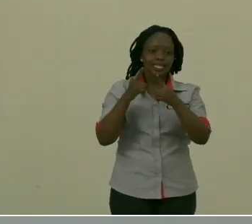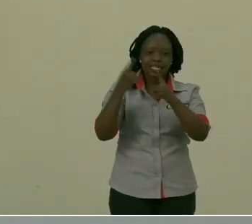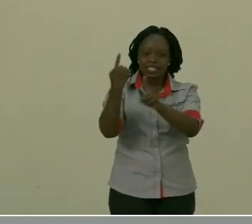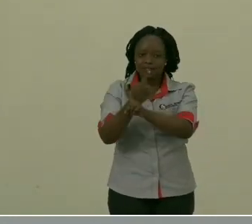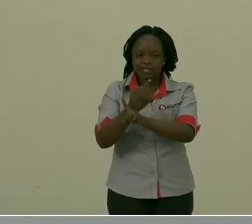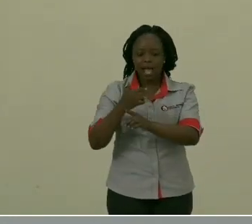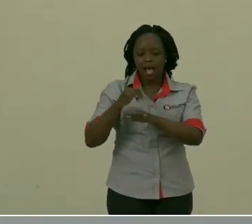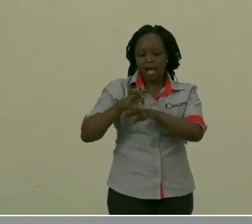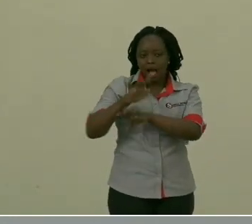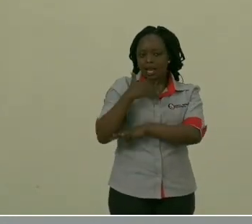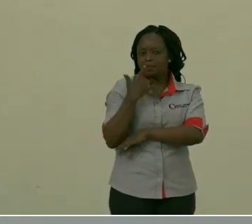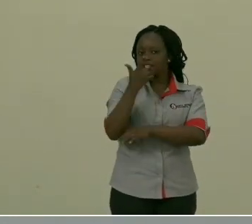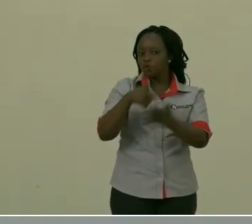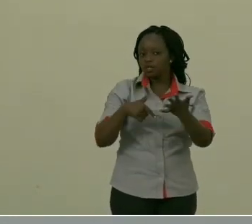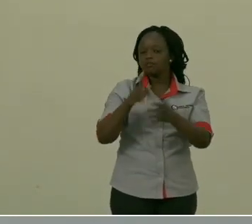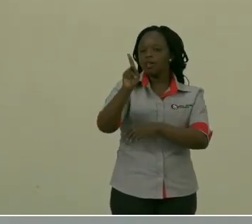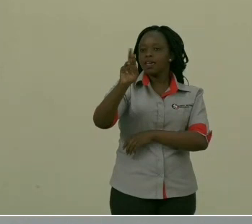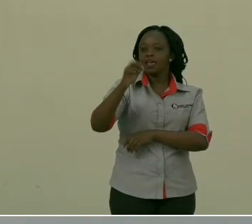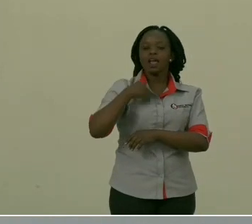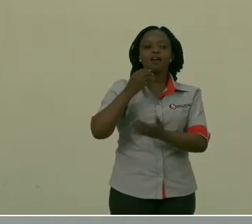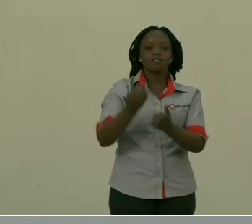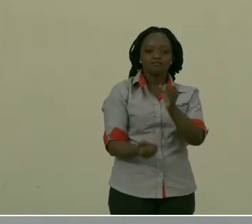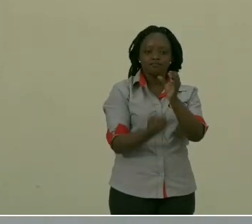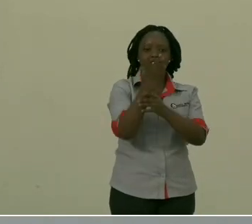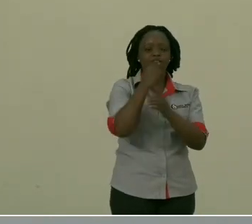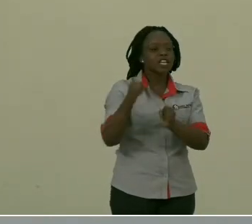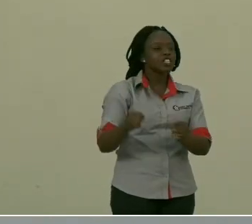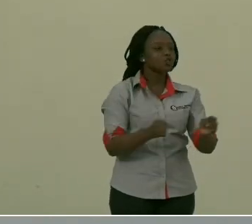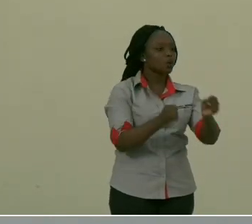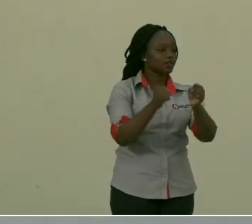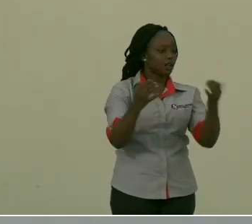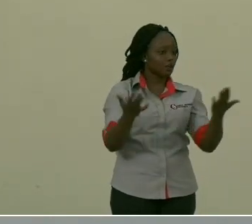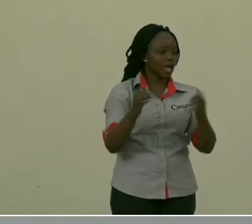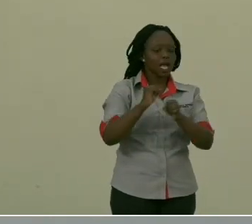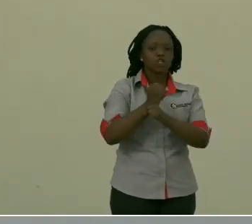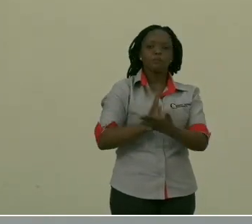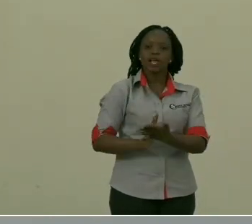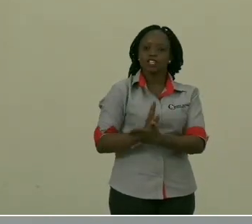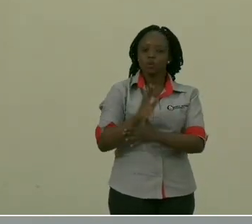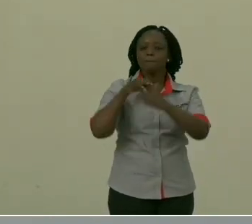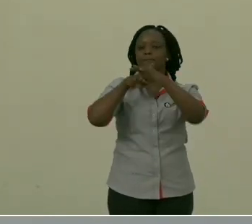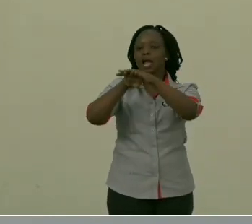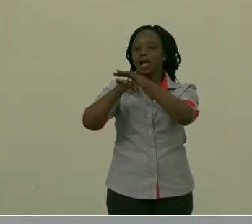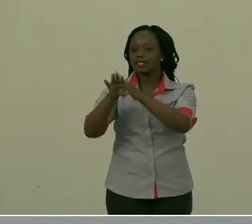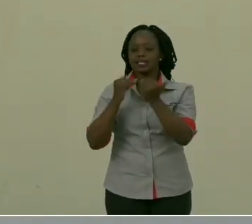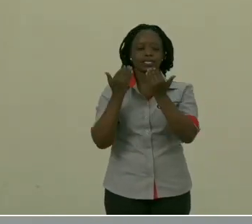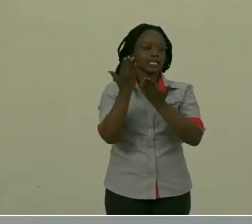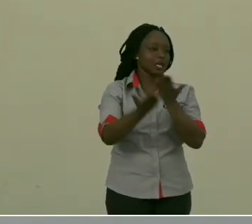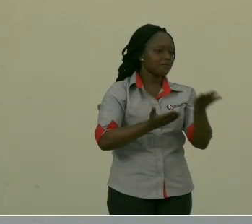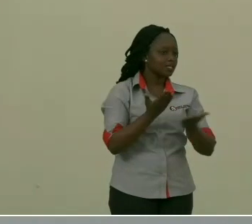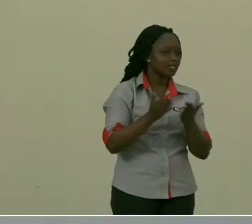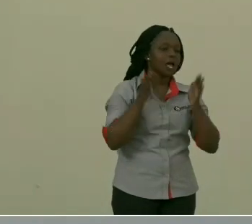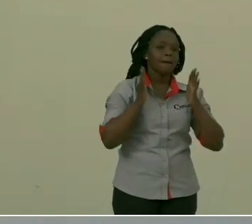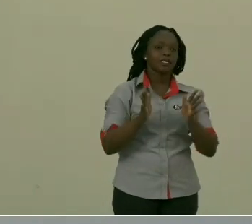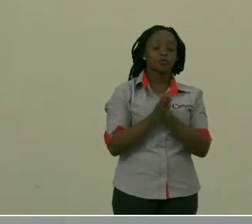as I said earlier, KRA has established facilities and structures to enable access to services by